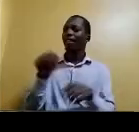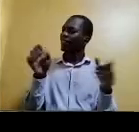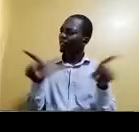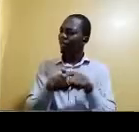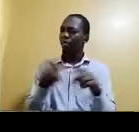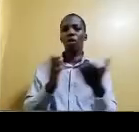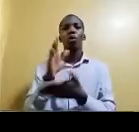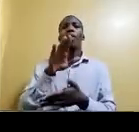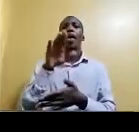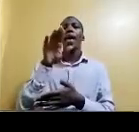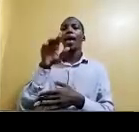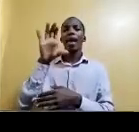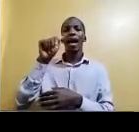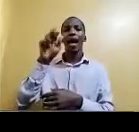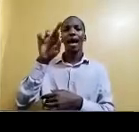we also